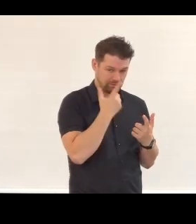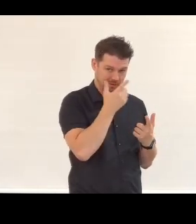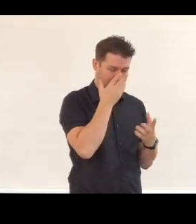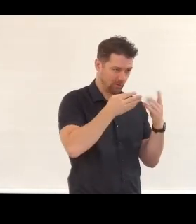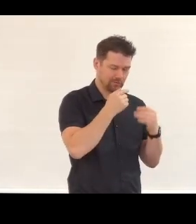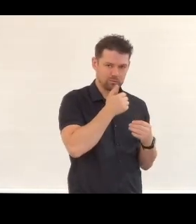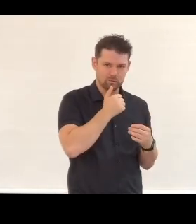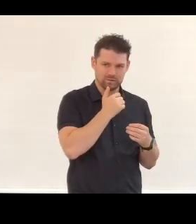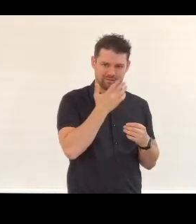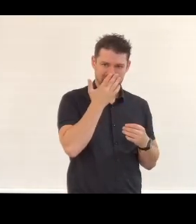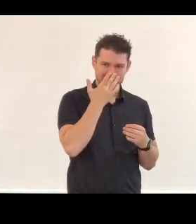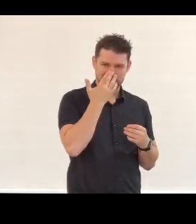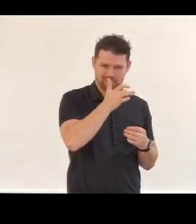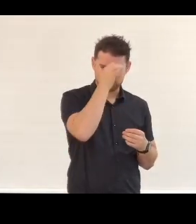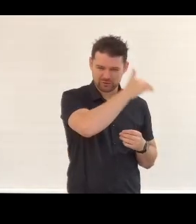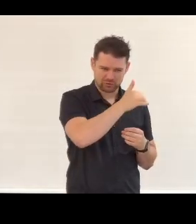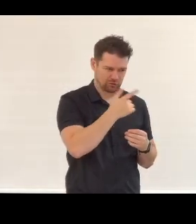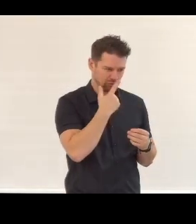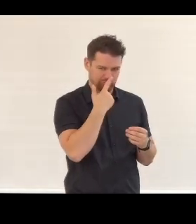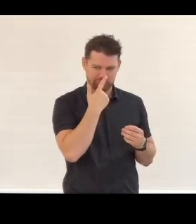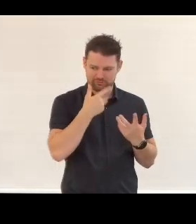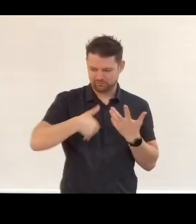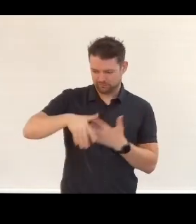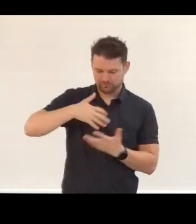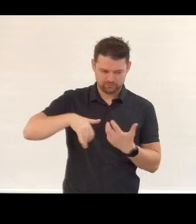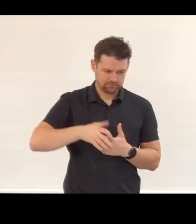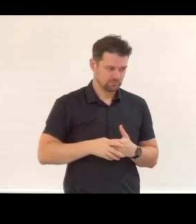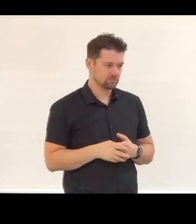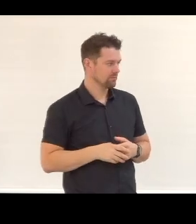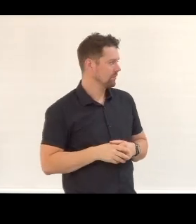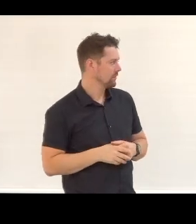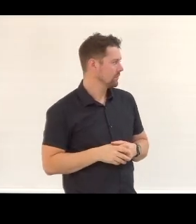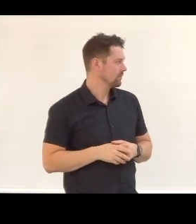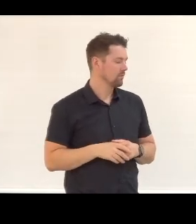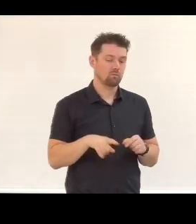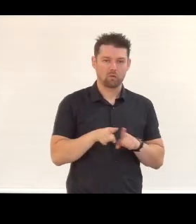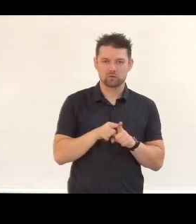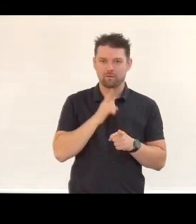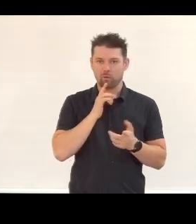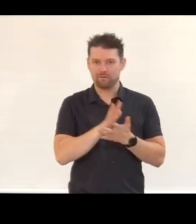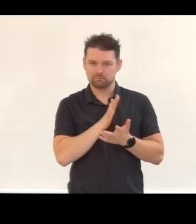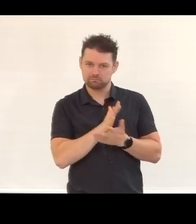also tested how it could be a fun part, how it could be.